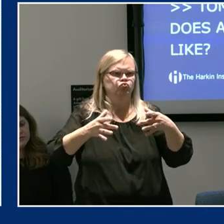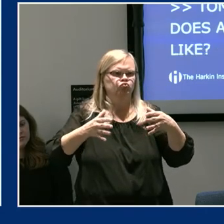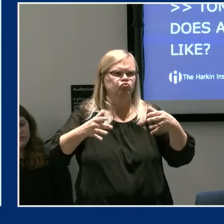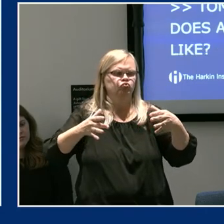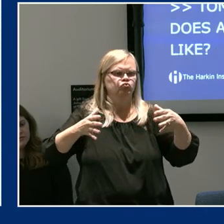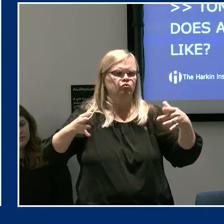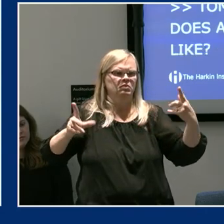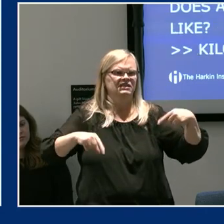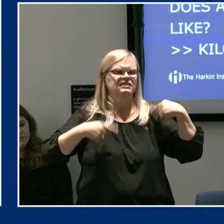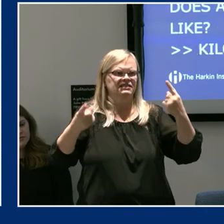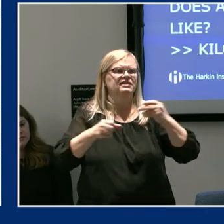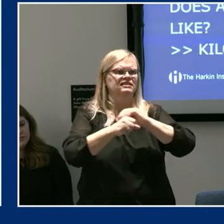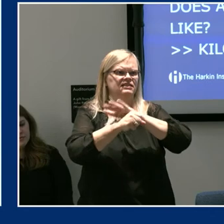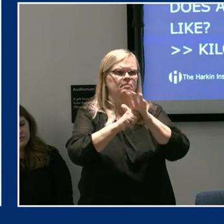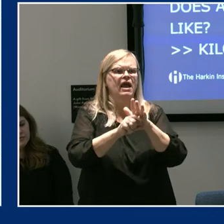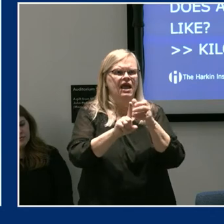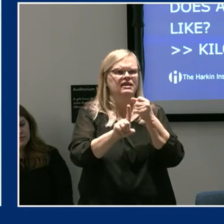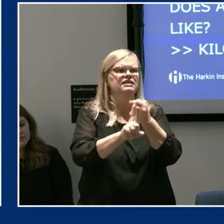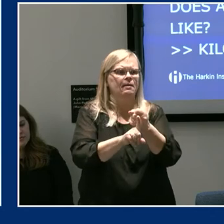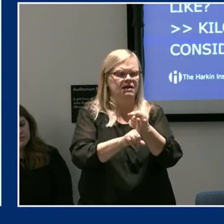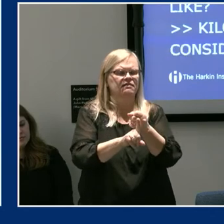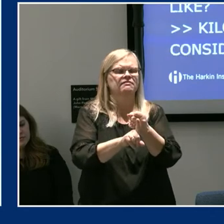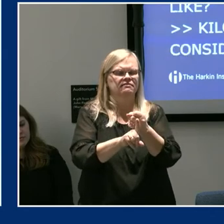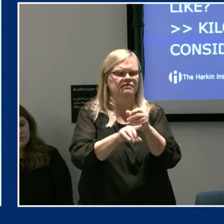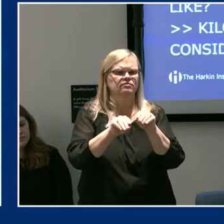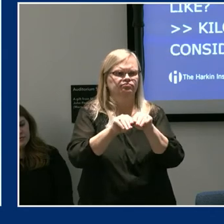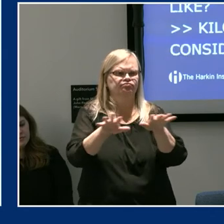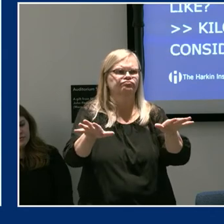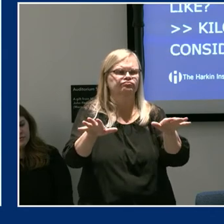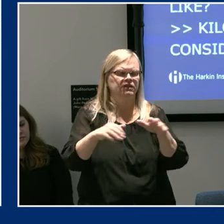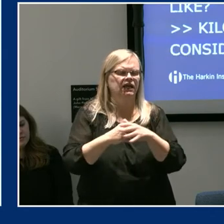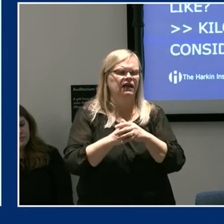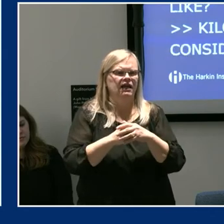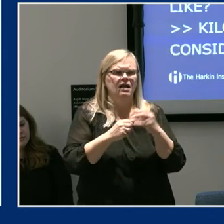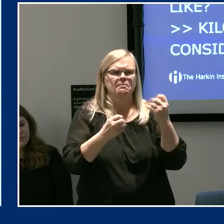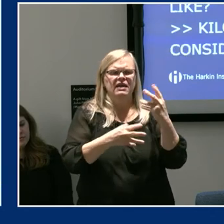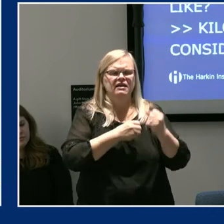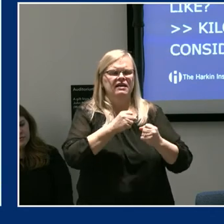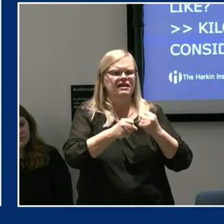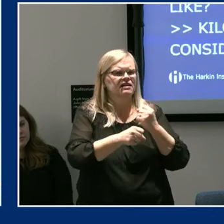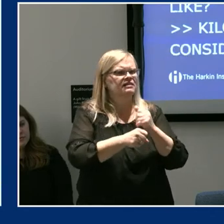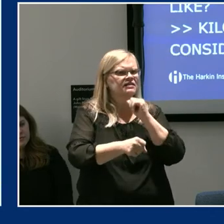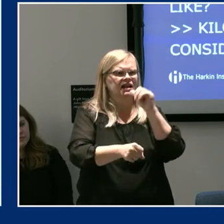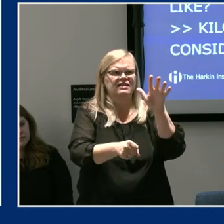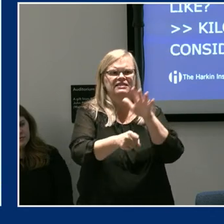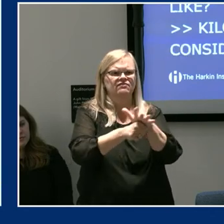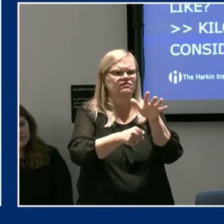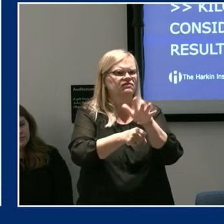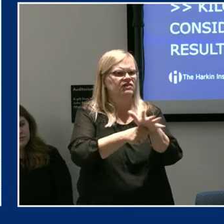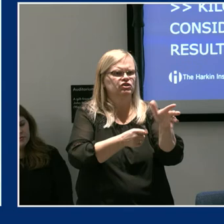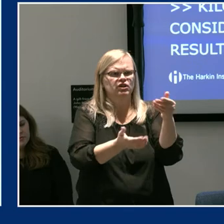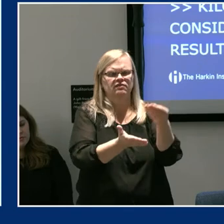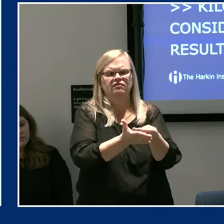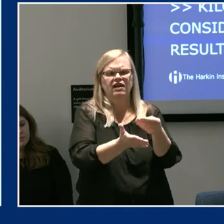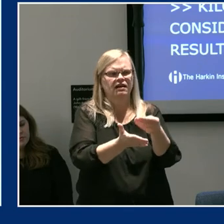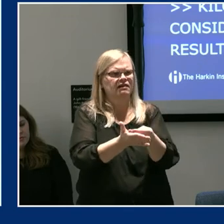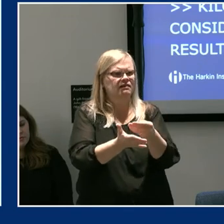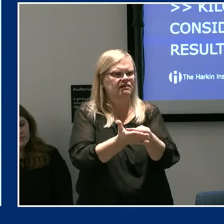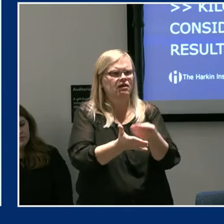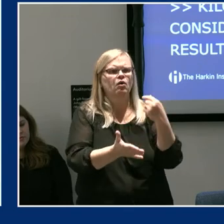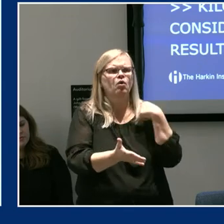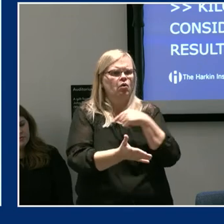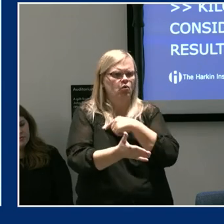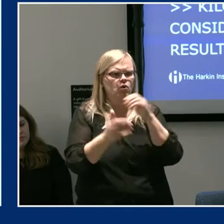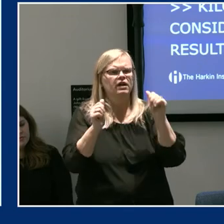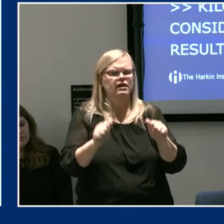since the pandemic and as a result of years of insufficient funding so that we could do